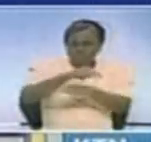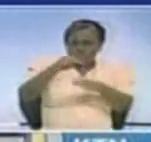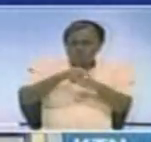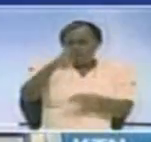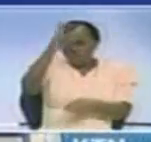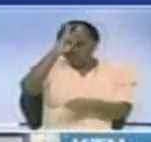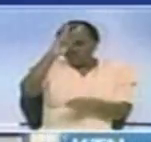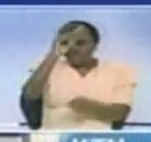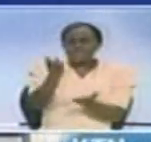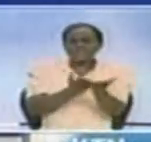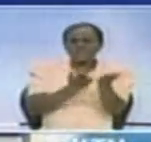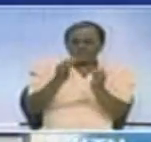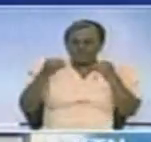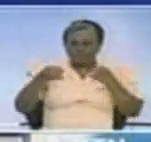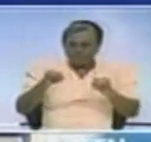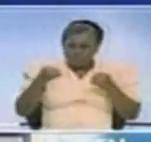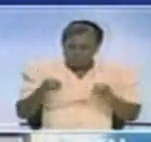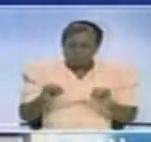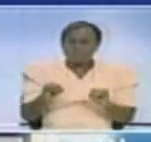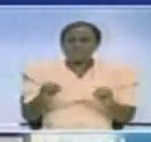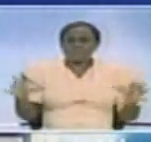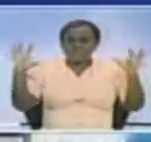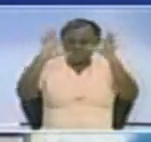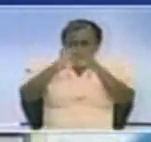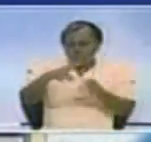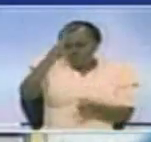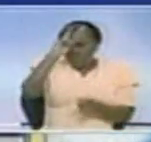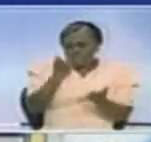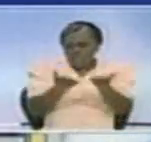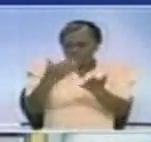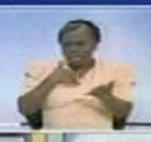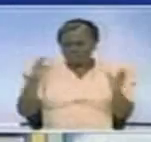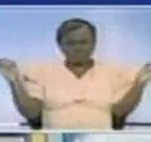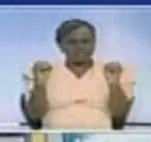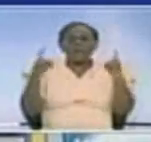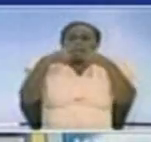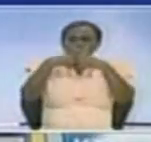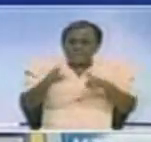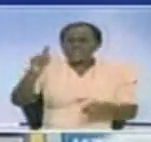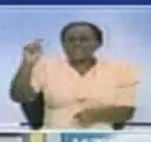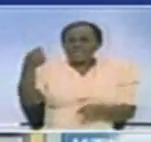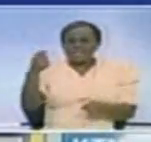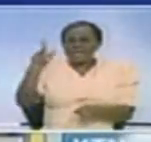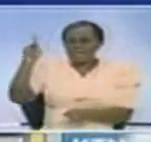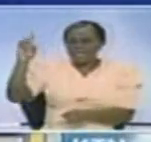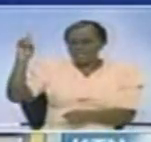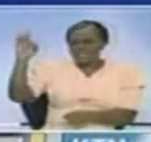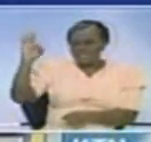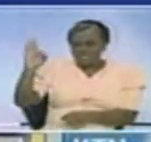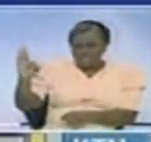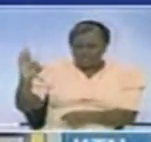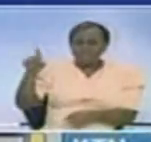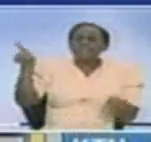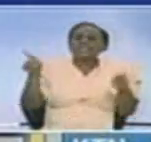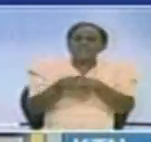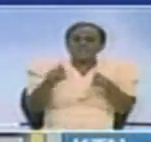has not been implemented. We have no unified police service in this country yet. The Kenya Defense Forces Act, passed in